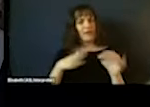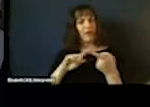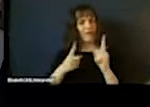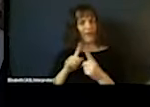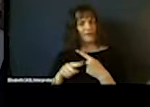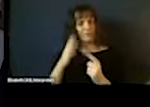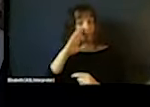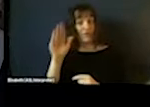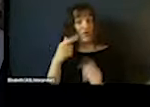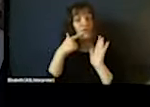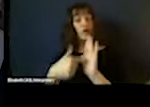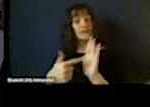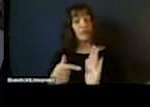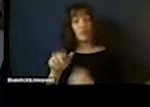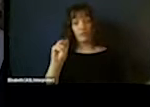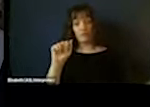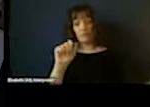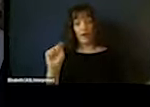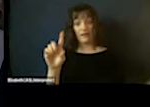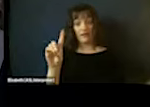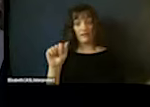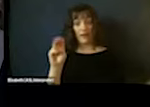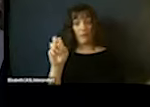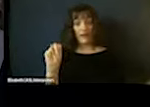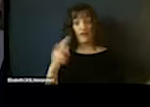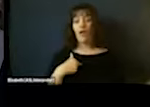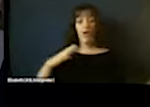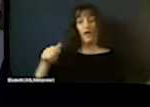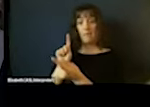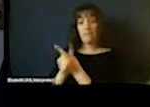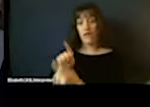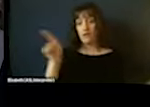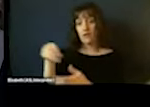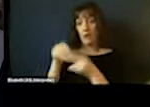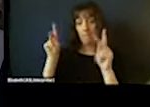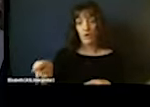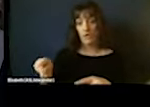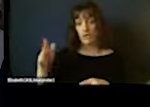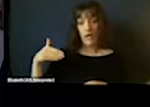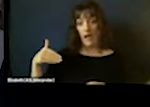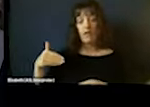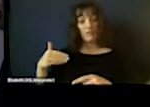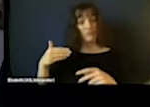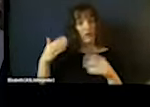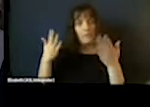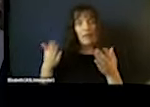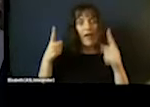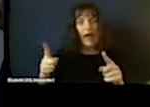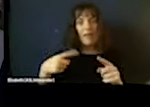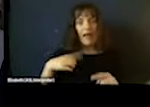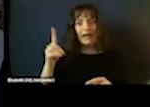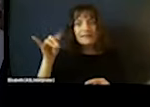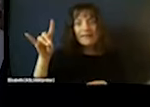I met him in person right in front of me? And I can feel his breathing. I can hear his voice without any speakers and